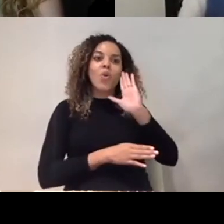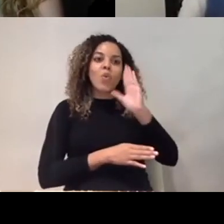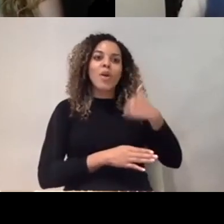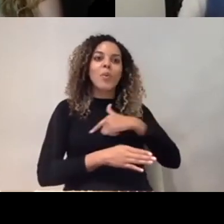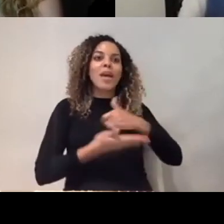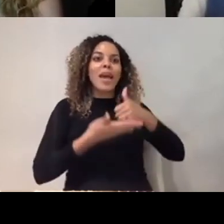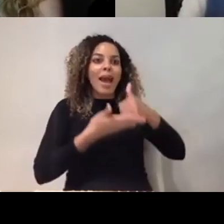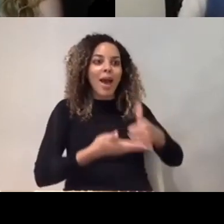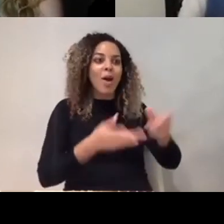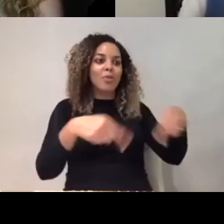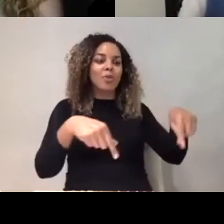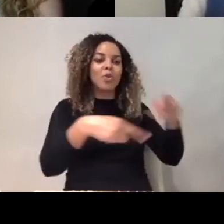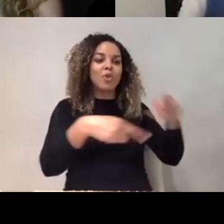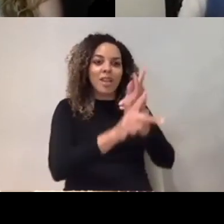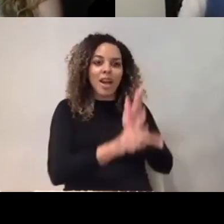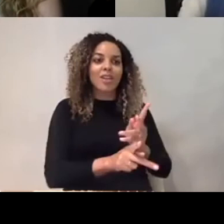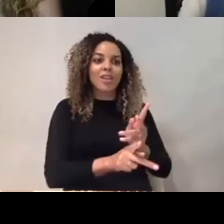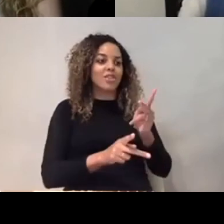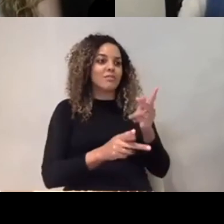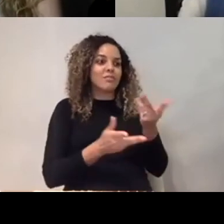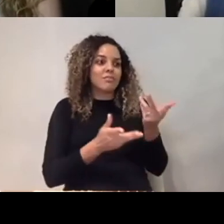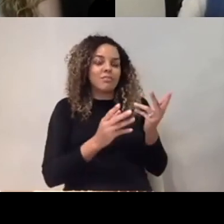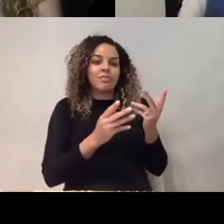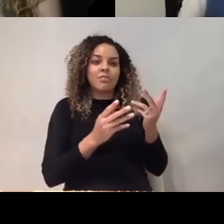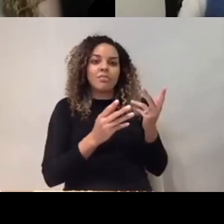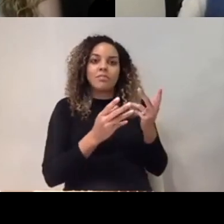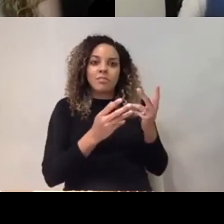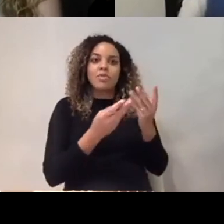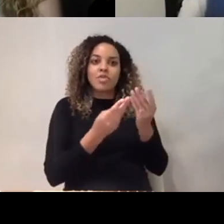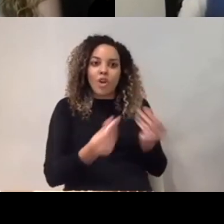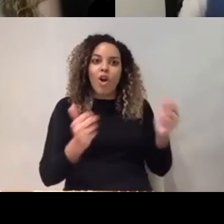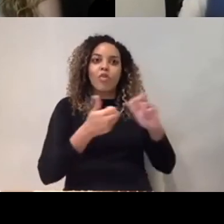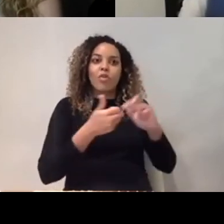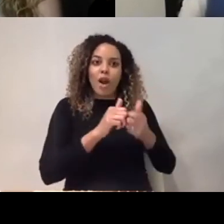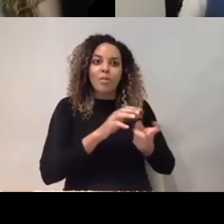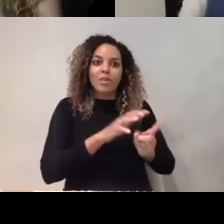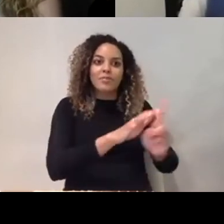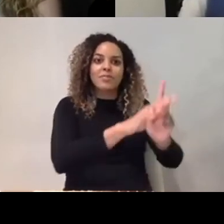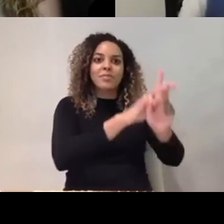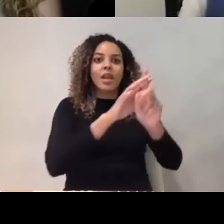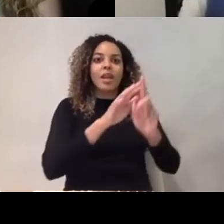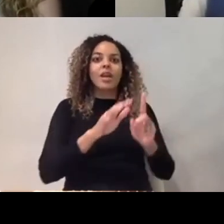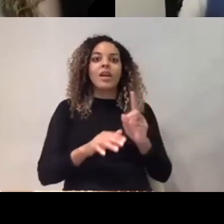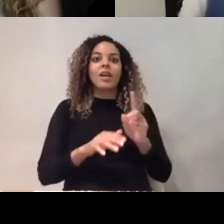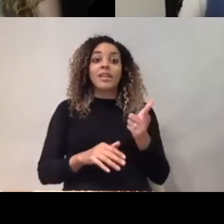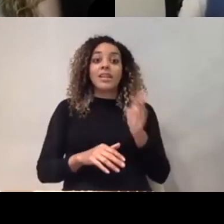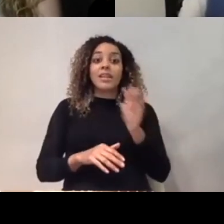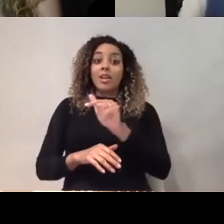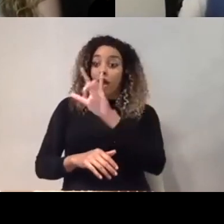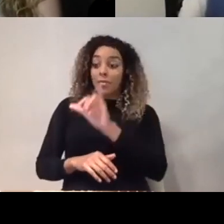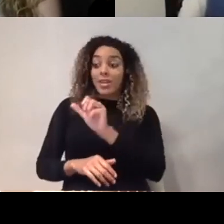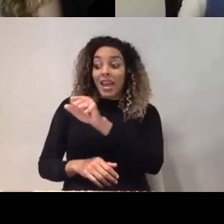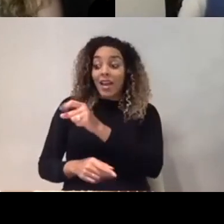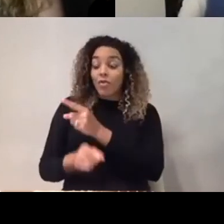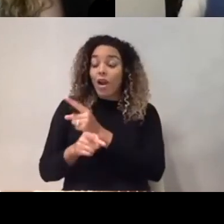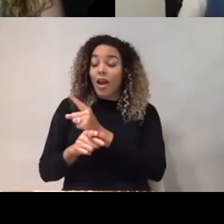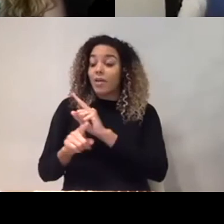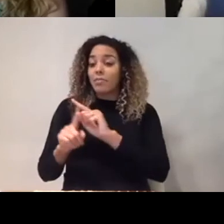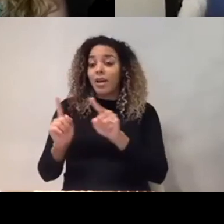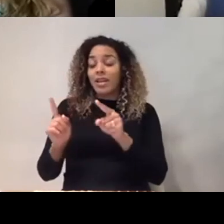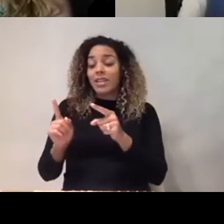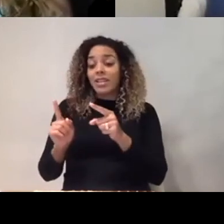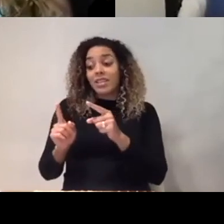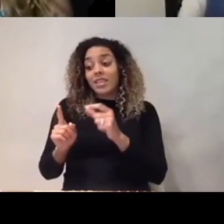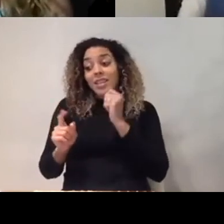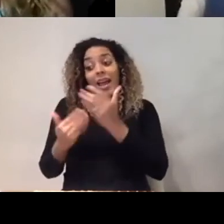production people haven't even thought of. And don't get me wrong, it's hard, right? Like, it's not easy, but also making anything is hard. It's all hard, you